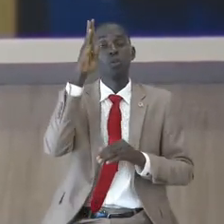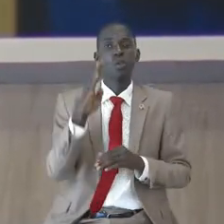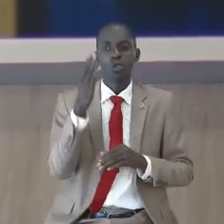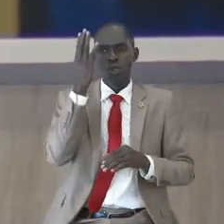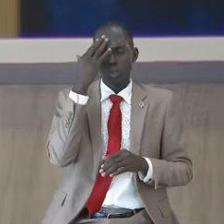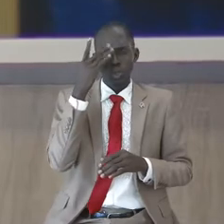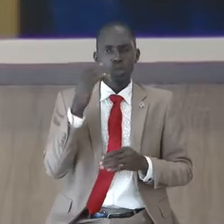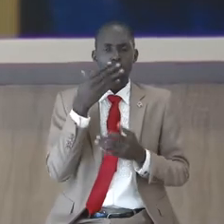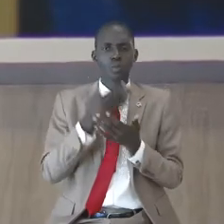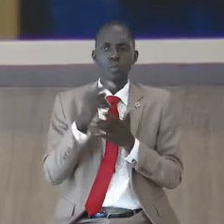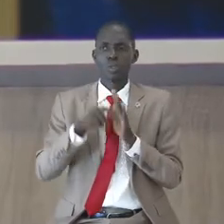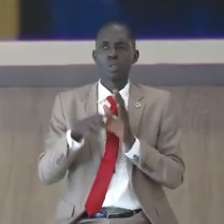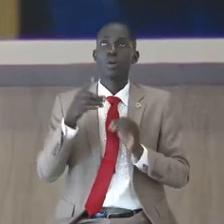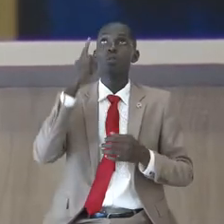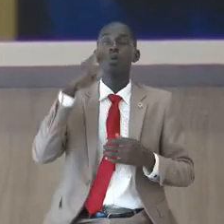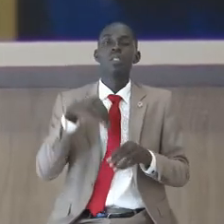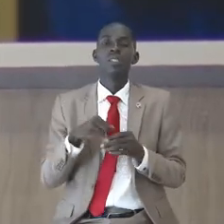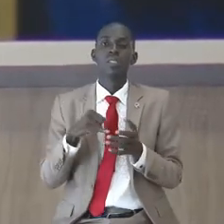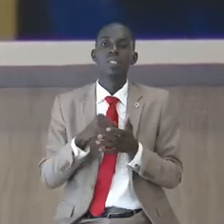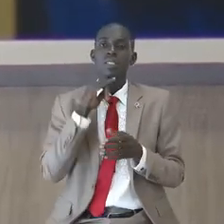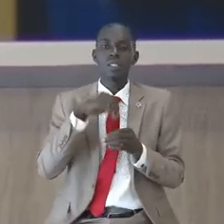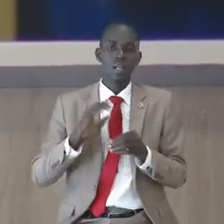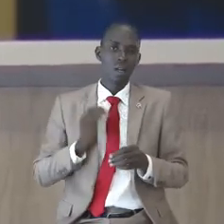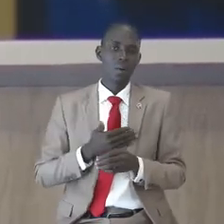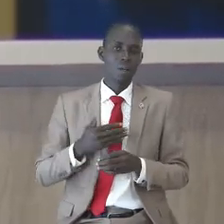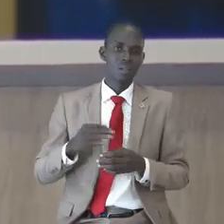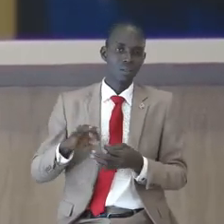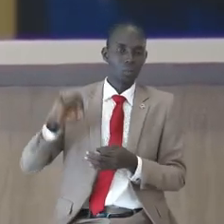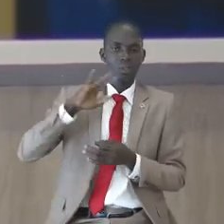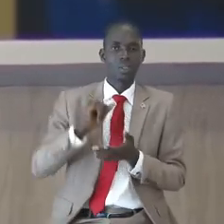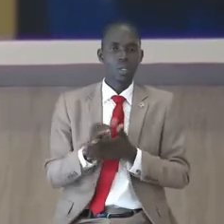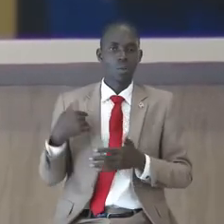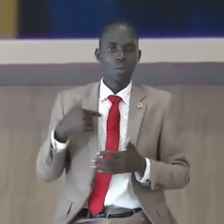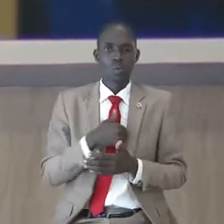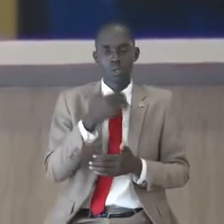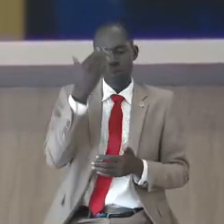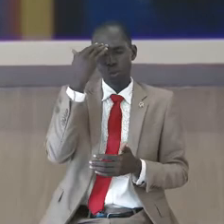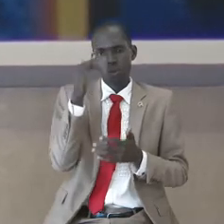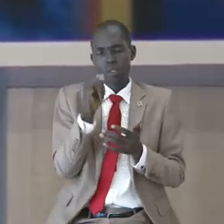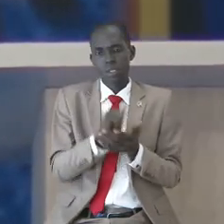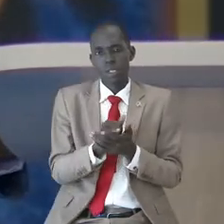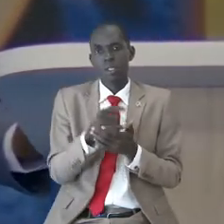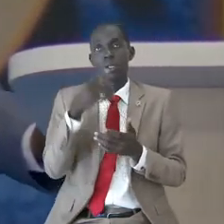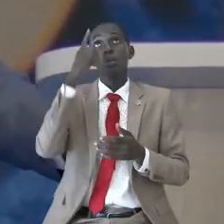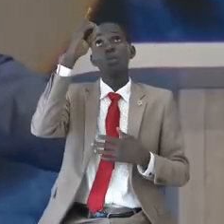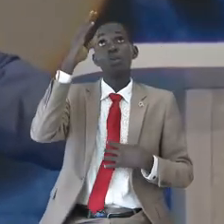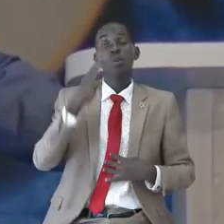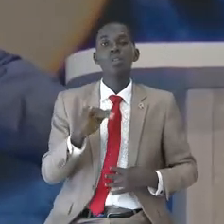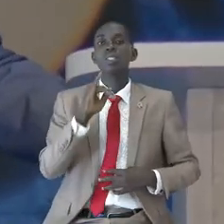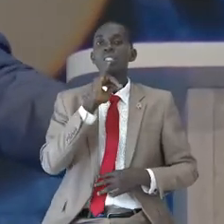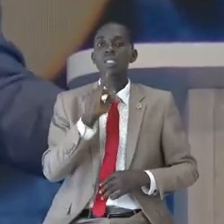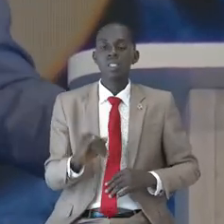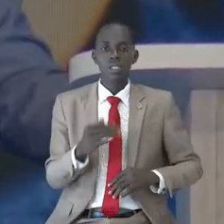It's in our spirit we have the witness of the Holy Ghost that God is, and that